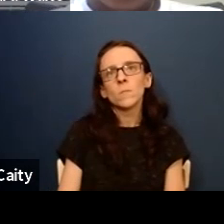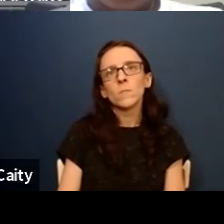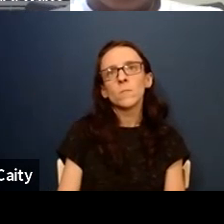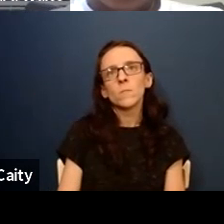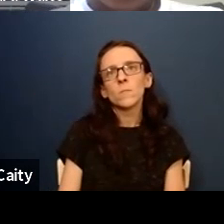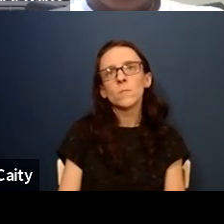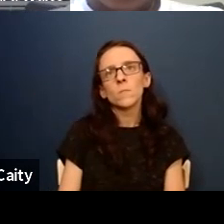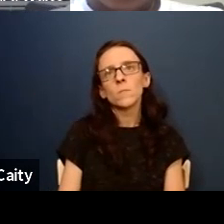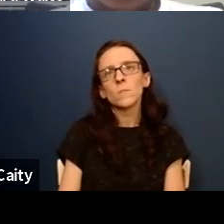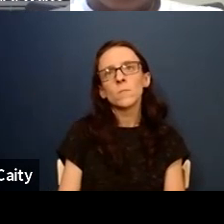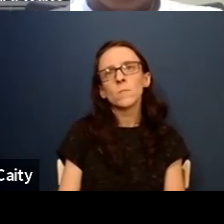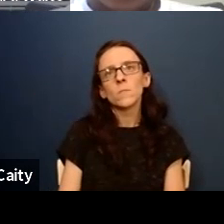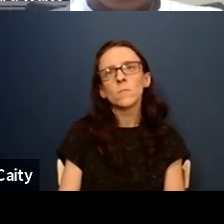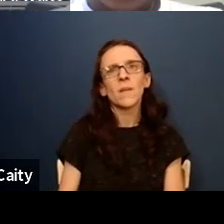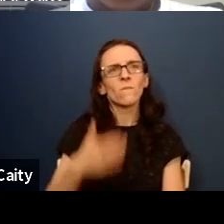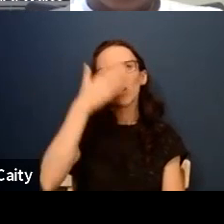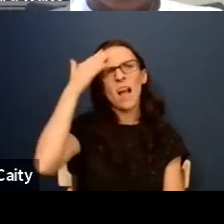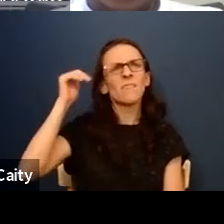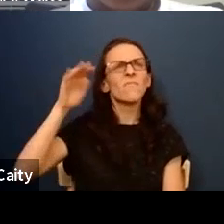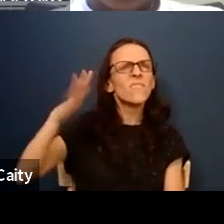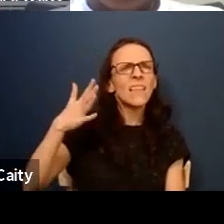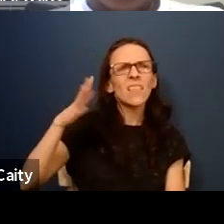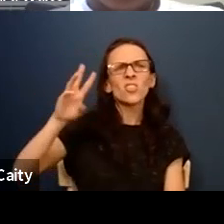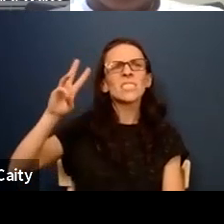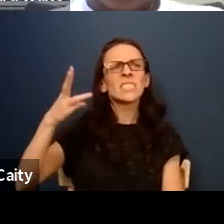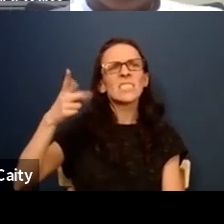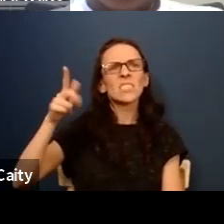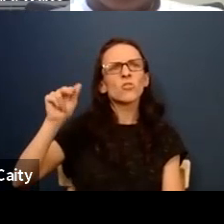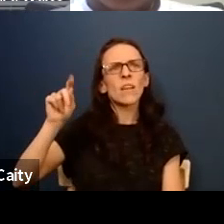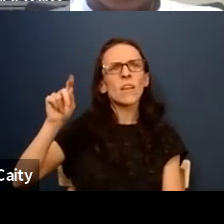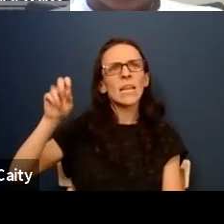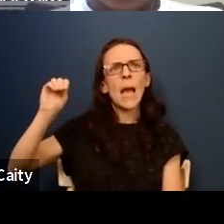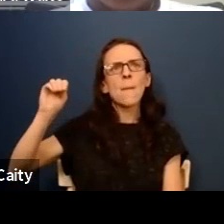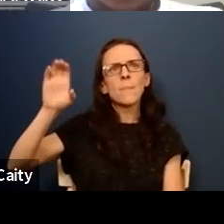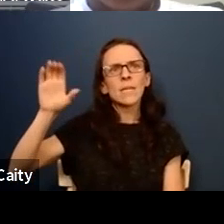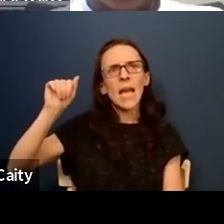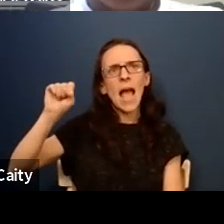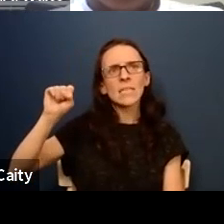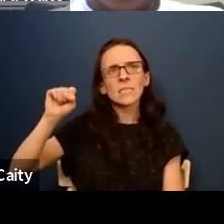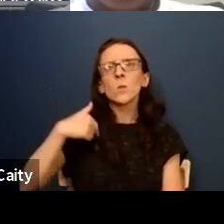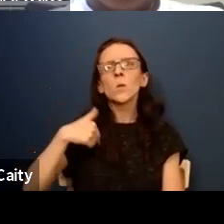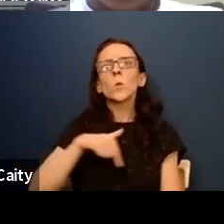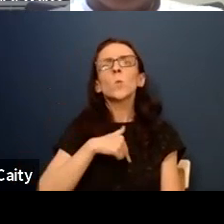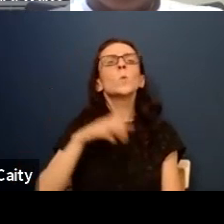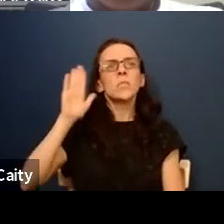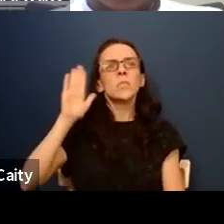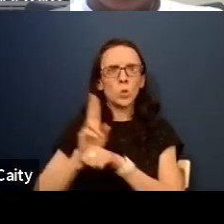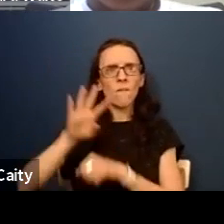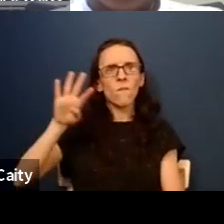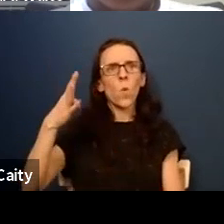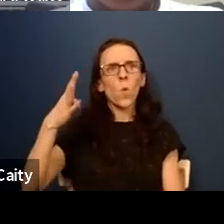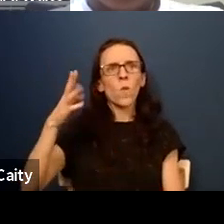it sixth grade or fifth grade MCAS that used to be, that we used fourth grade MCAS this last